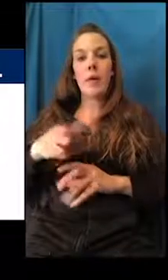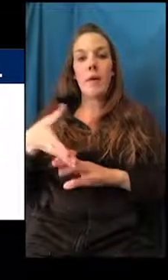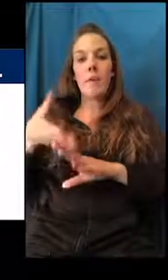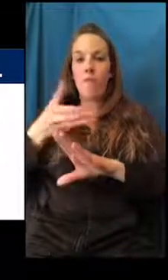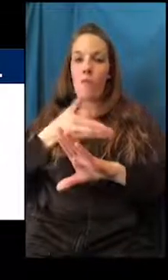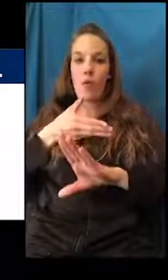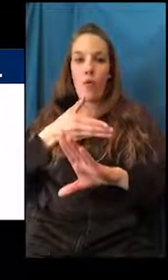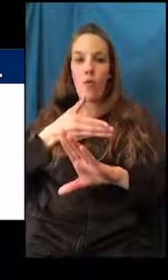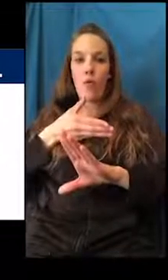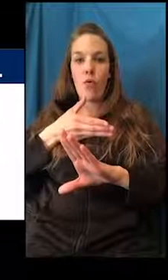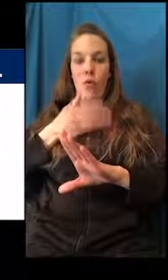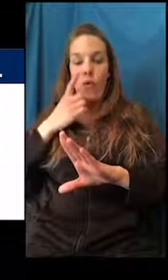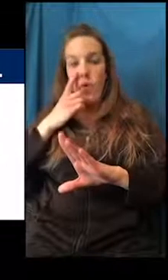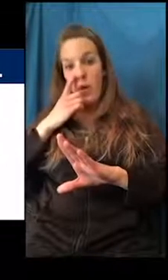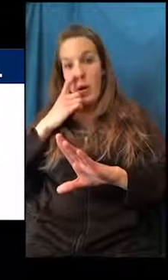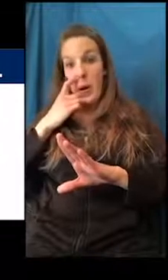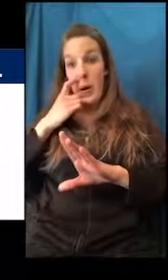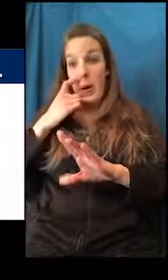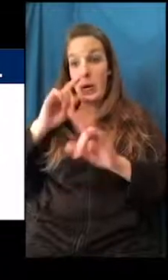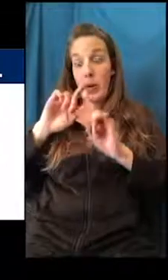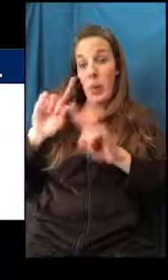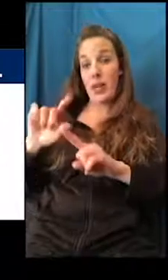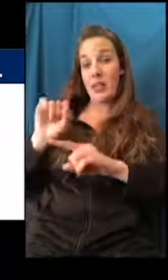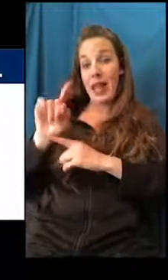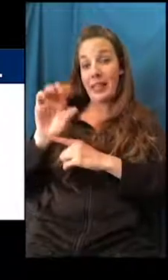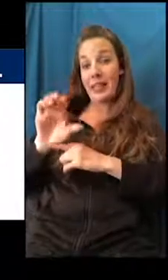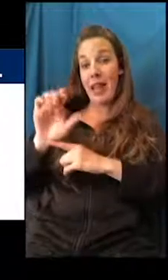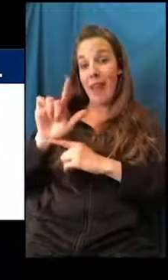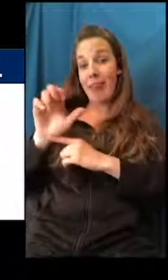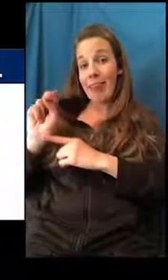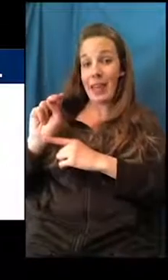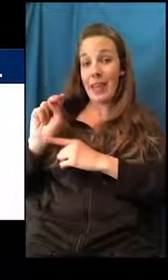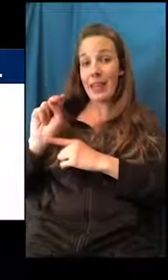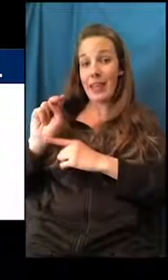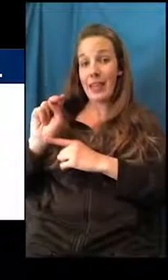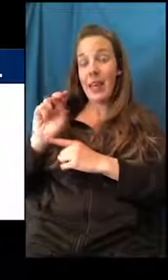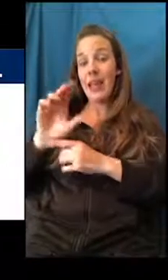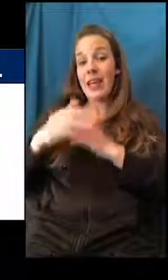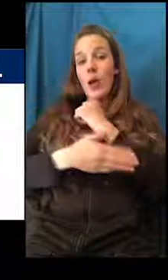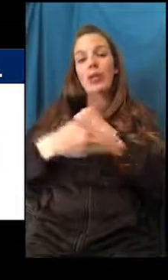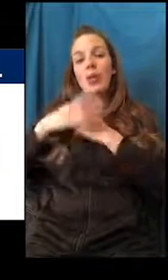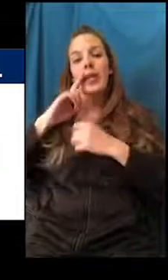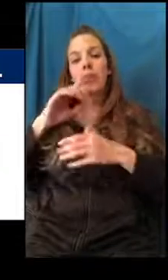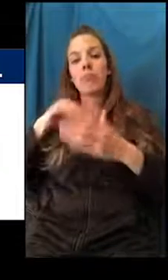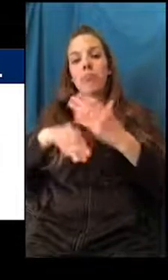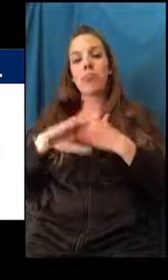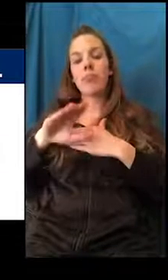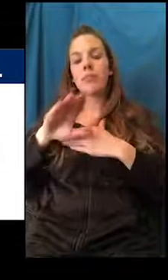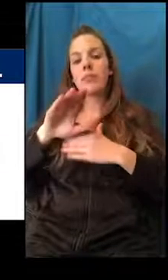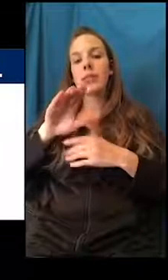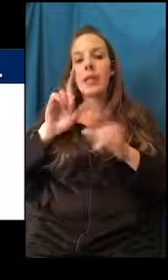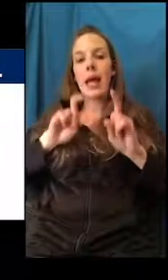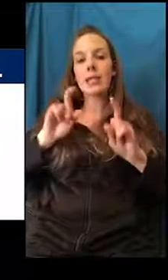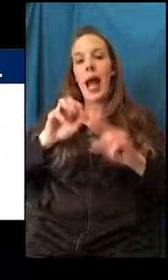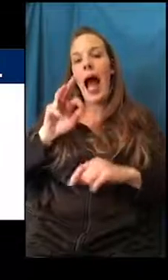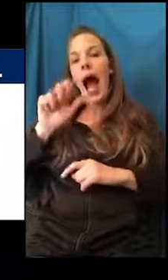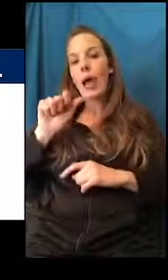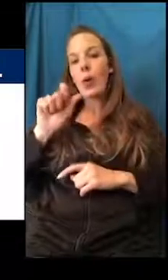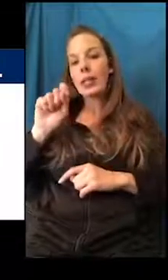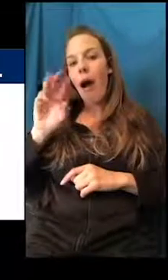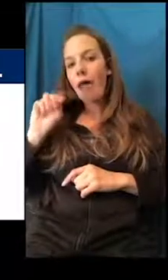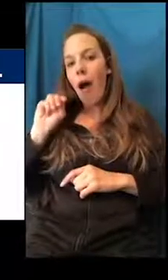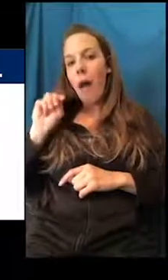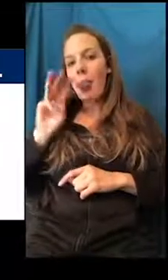going to that site in Linn County, you do need to go to the testiowa.com website and complete the assessment. That will